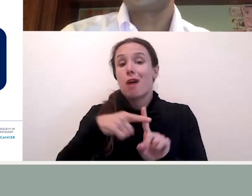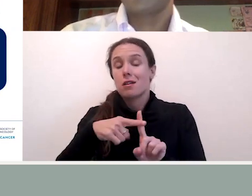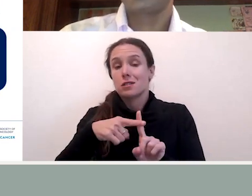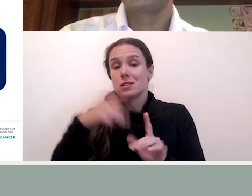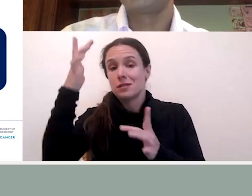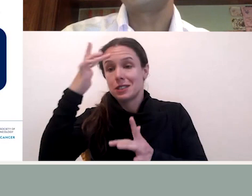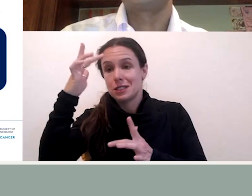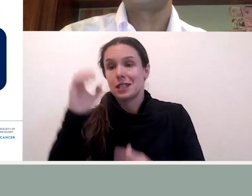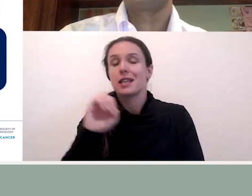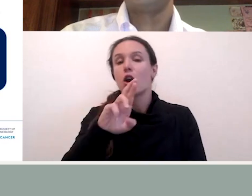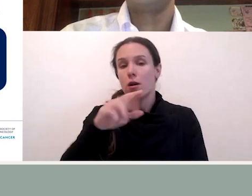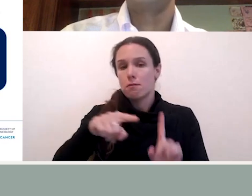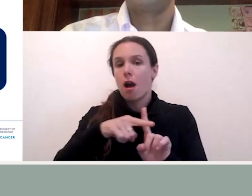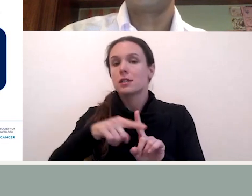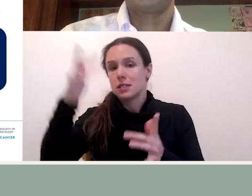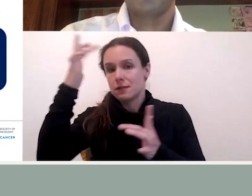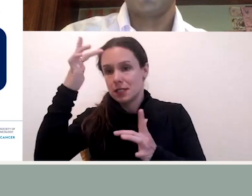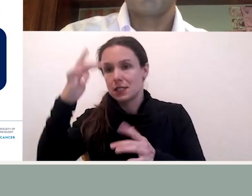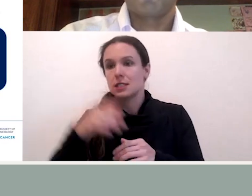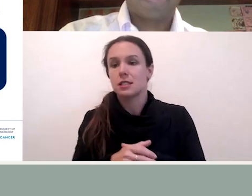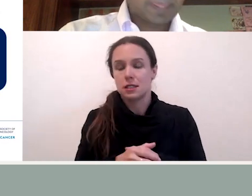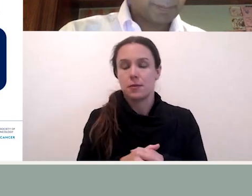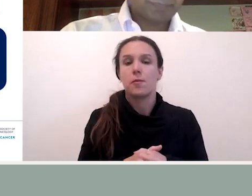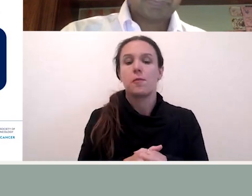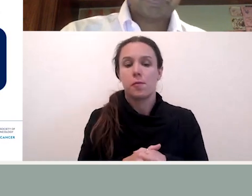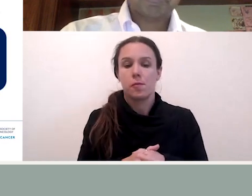ER directed therapy that was available before already.